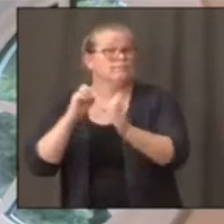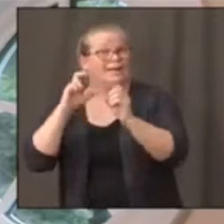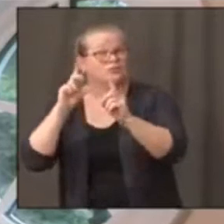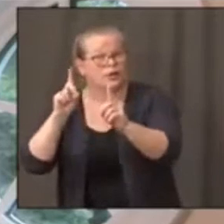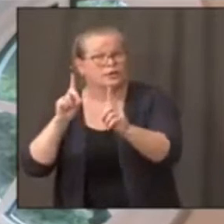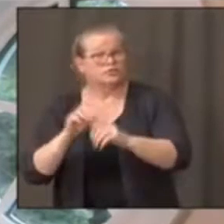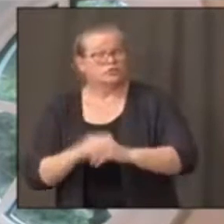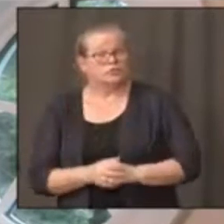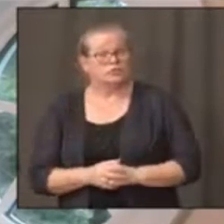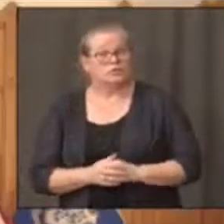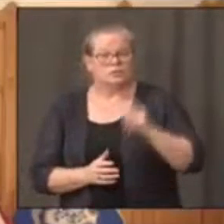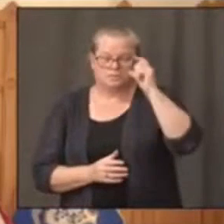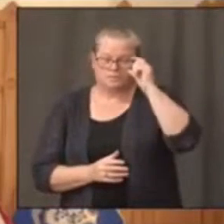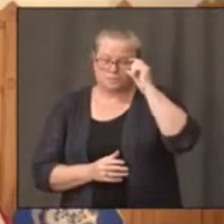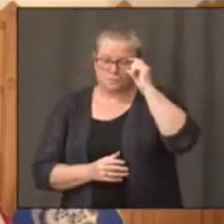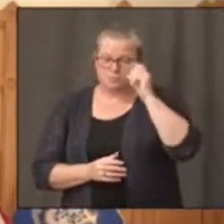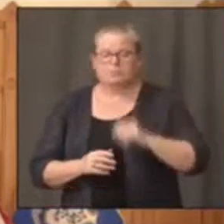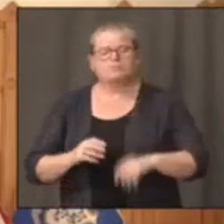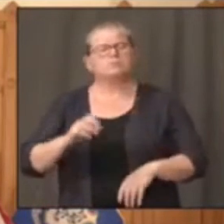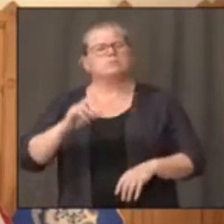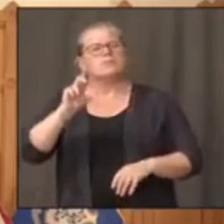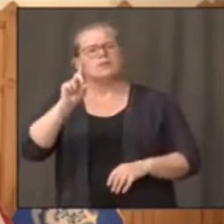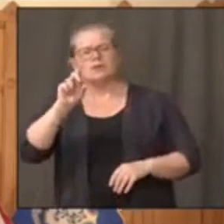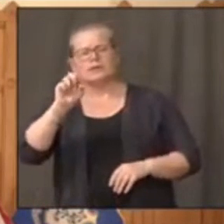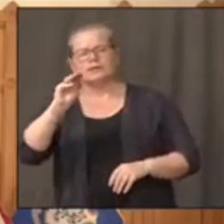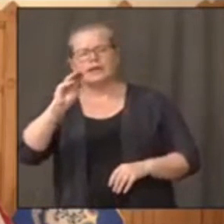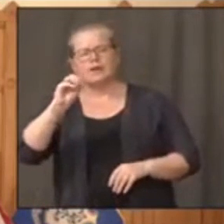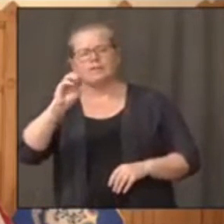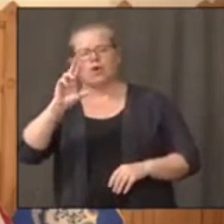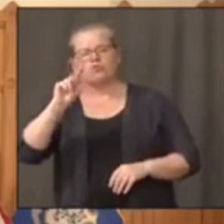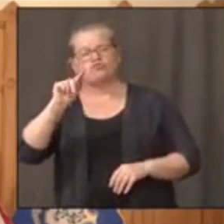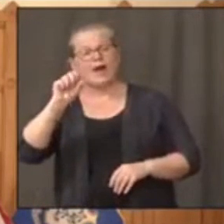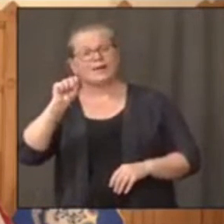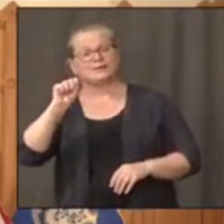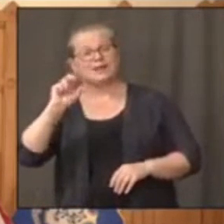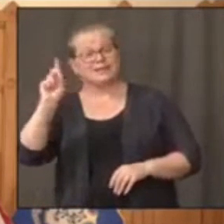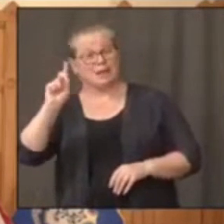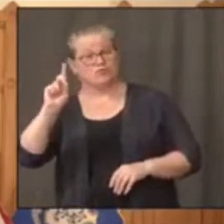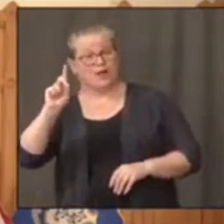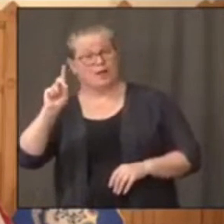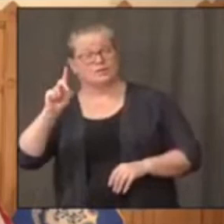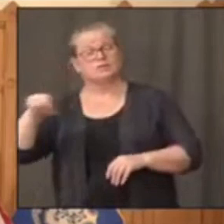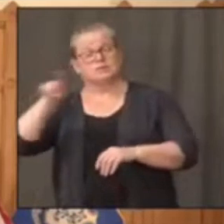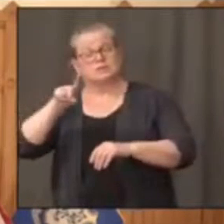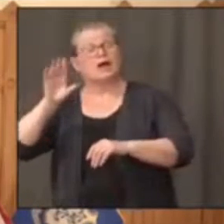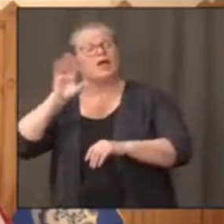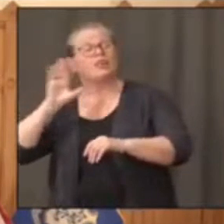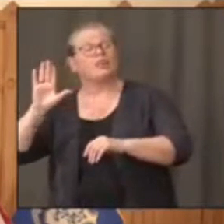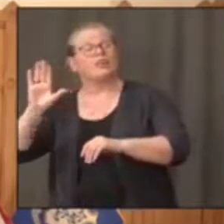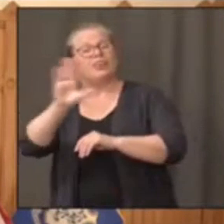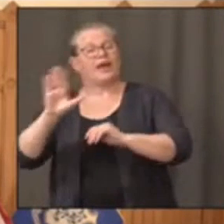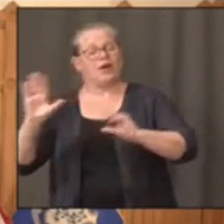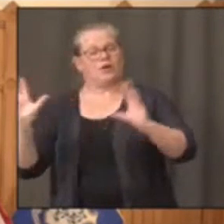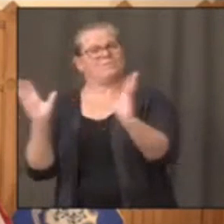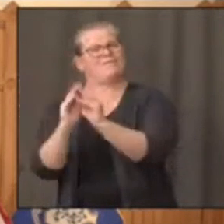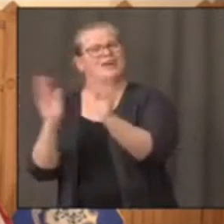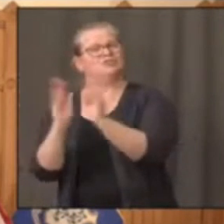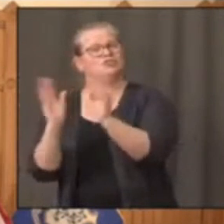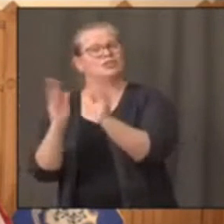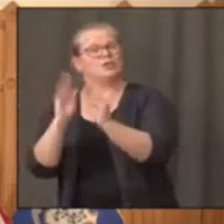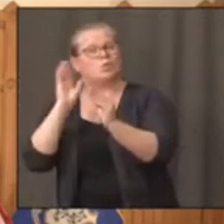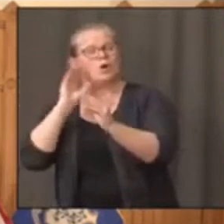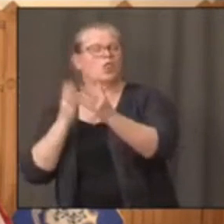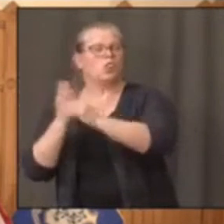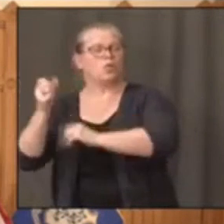The Republicans announced today they're going to have limits, only delegates, at least for the first 3 days, no